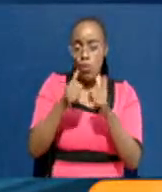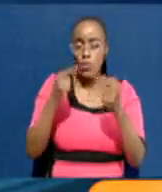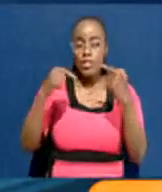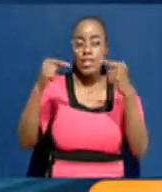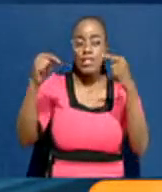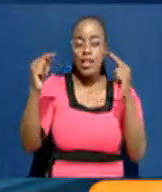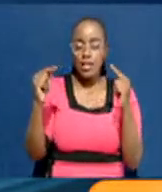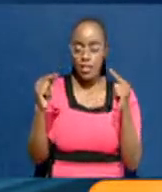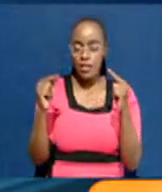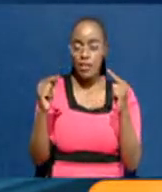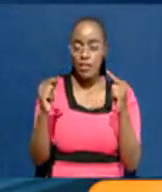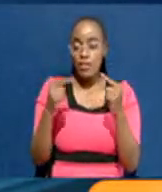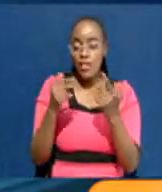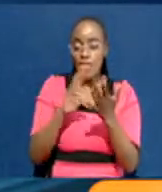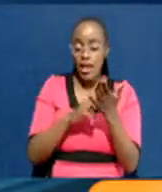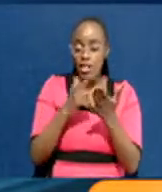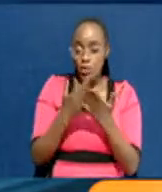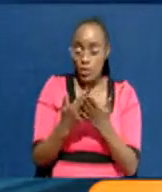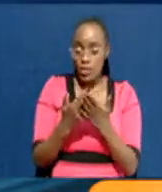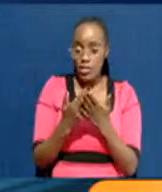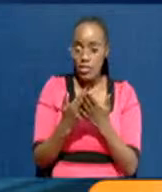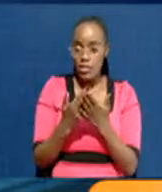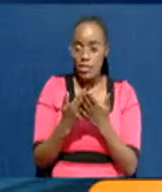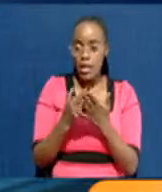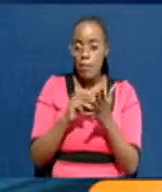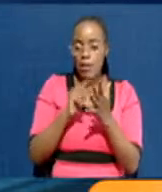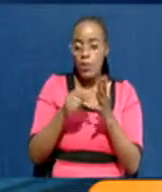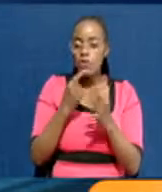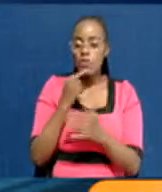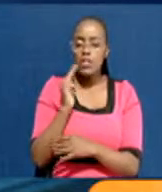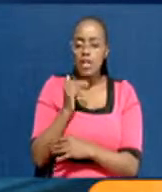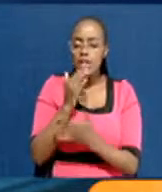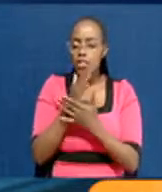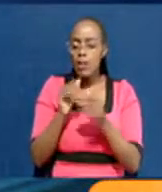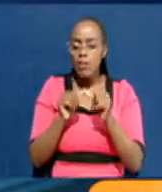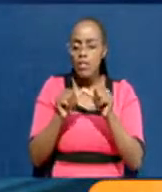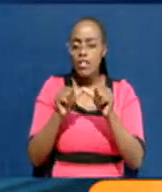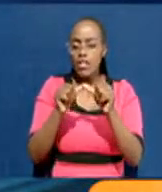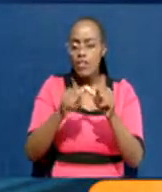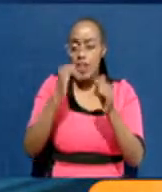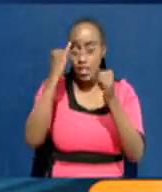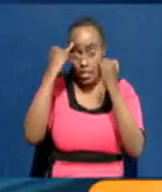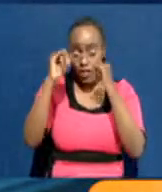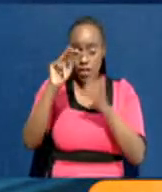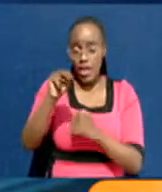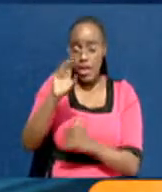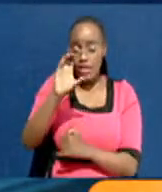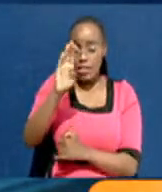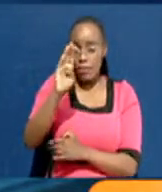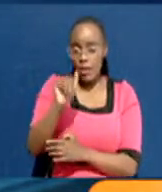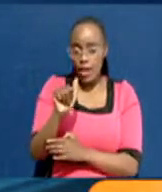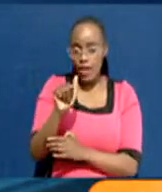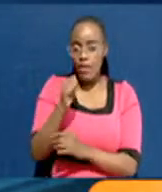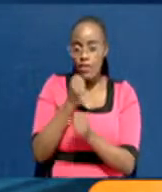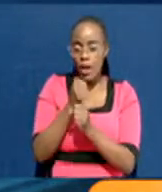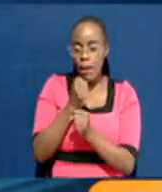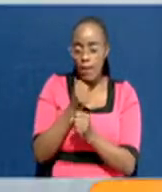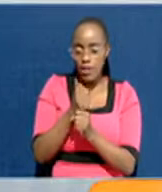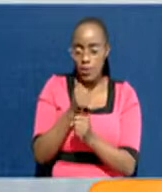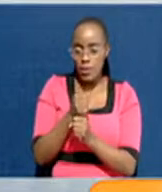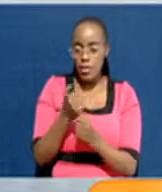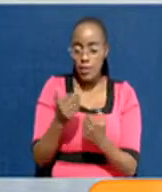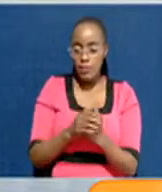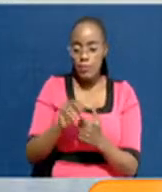extract their resources. Tell us about some of the sustainability initiatives that NCBA is involved in. Yes,